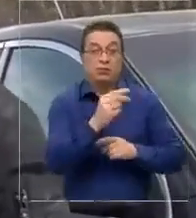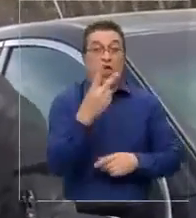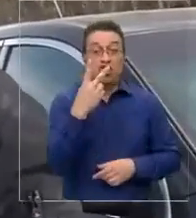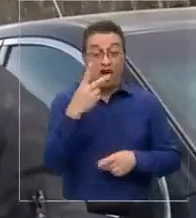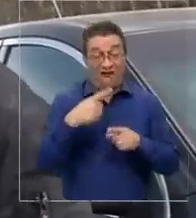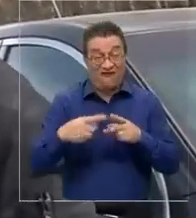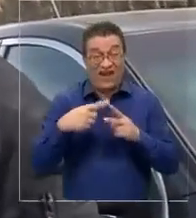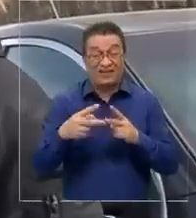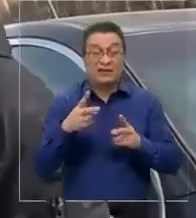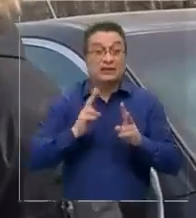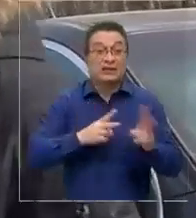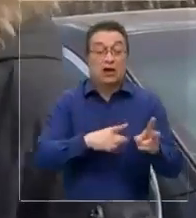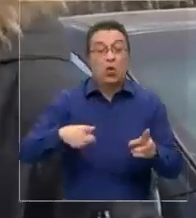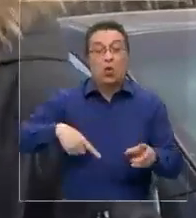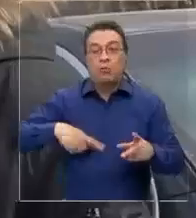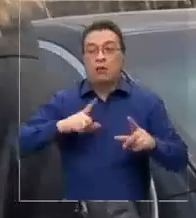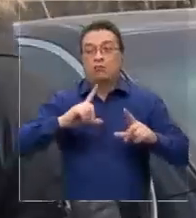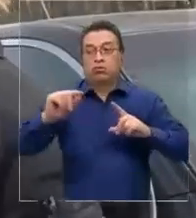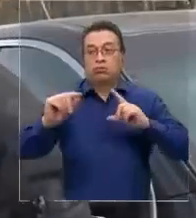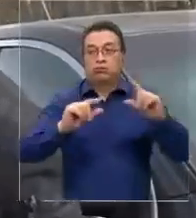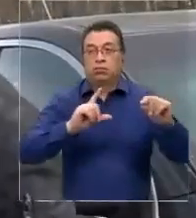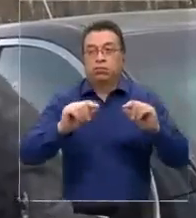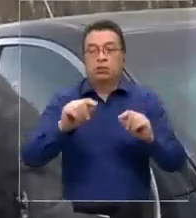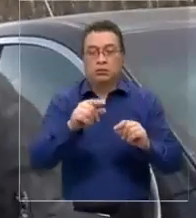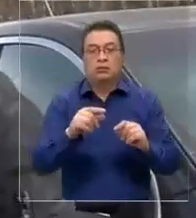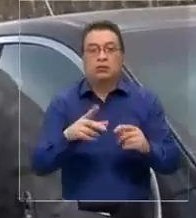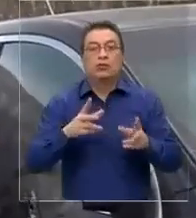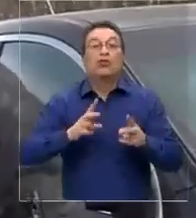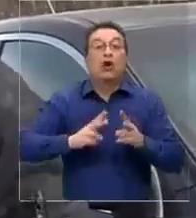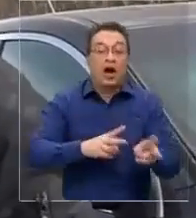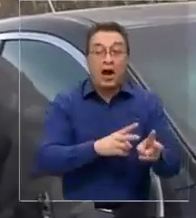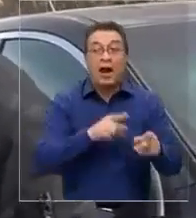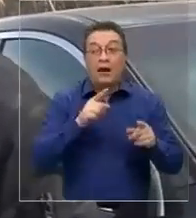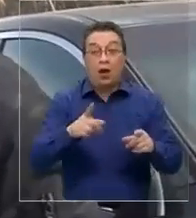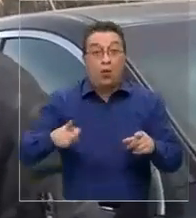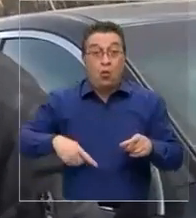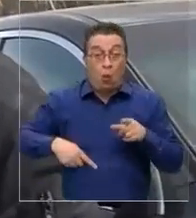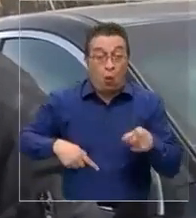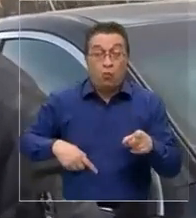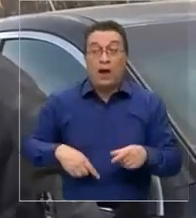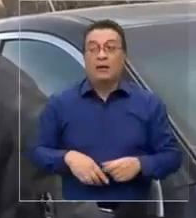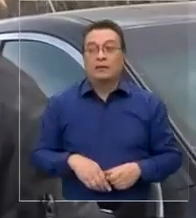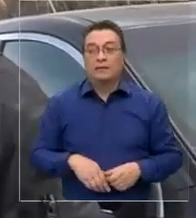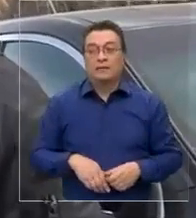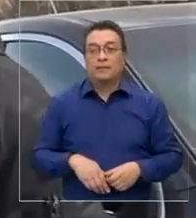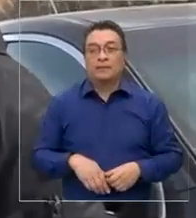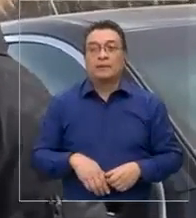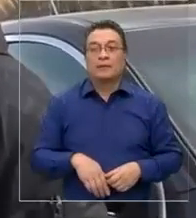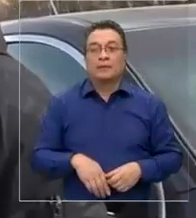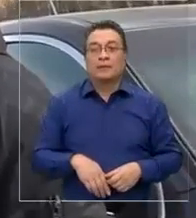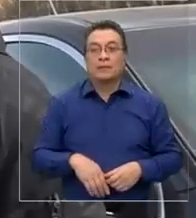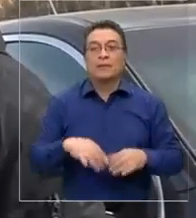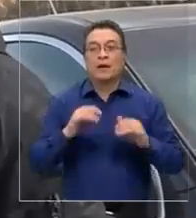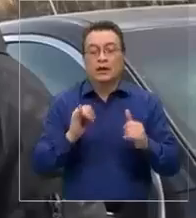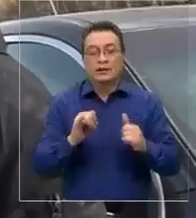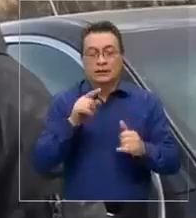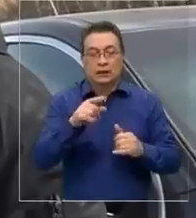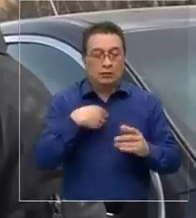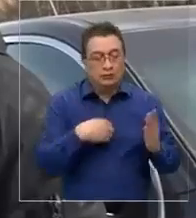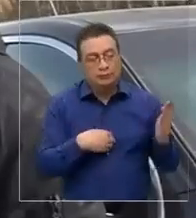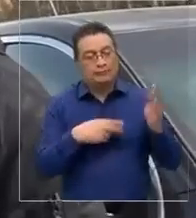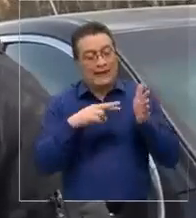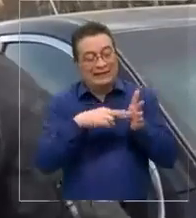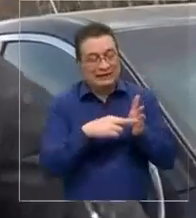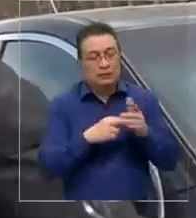guerra. Not understand. 2 times for the war. War in Syria and now war in Ukraine. Now war in Ukraine, yeah. Siria y en